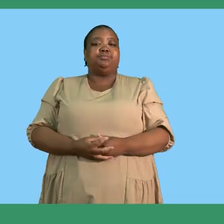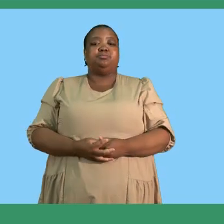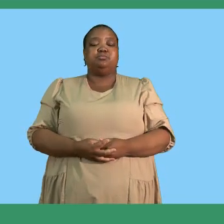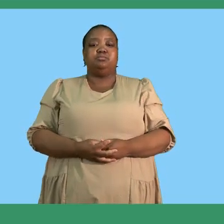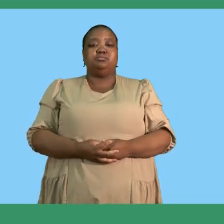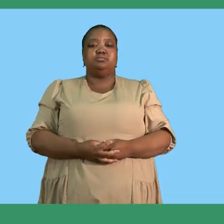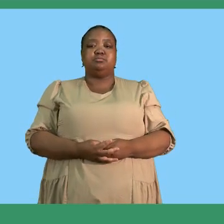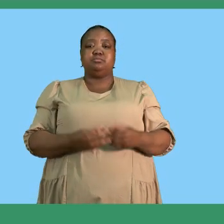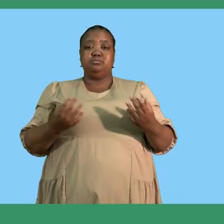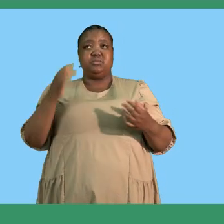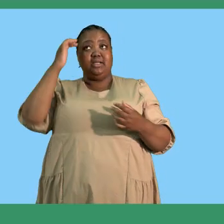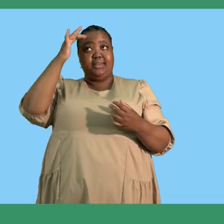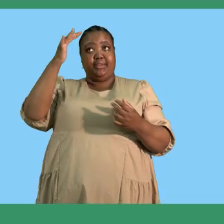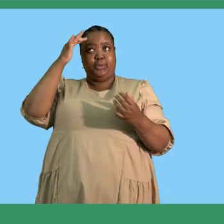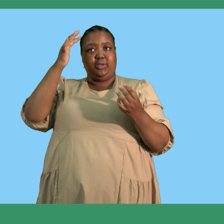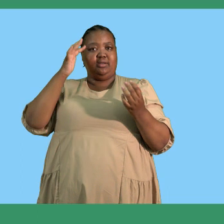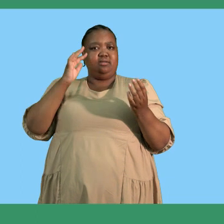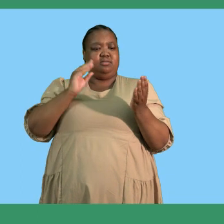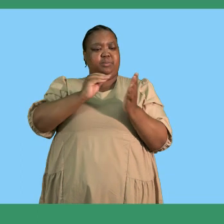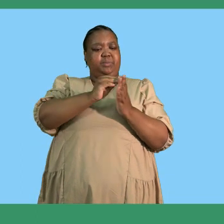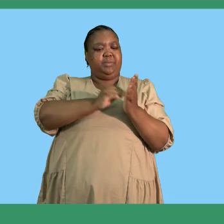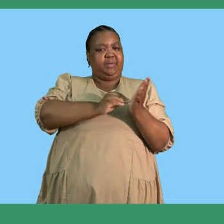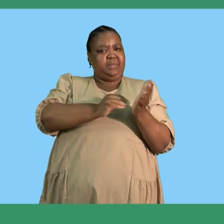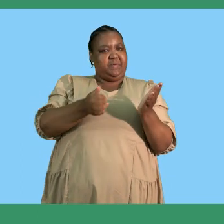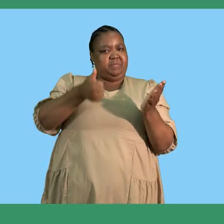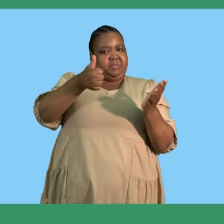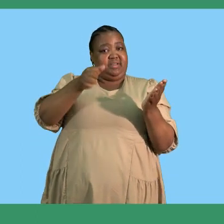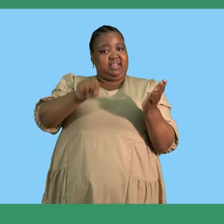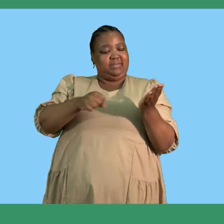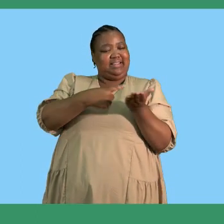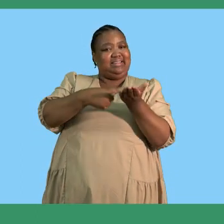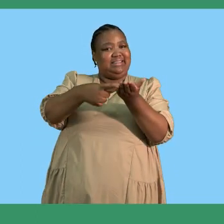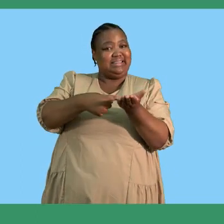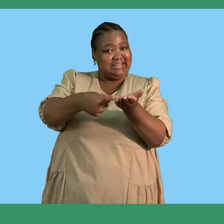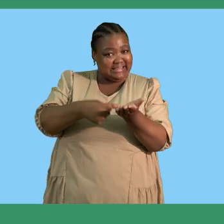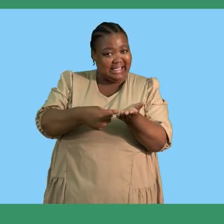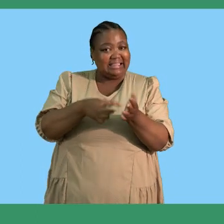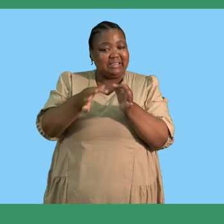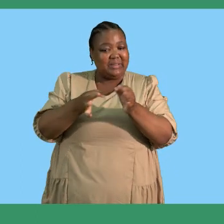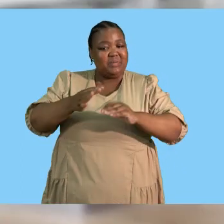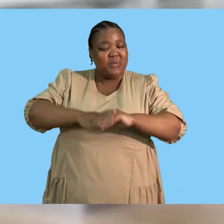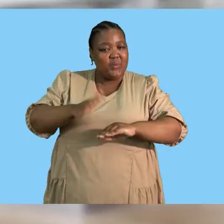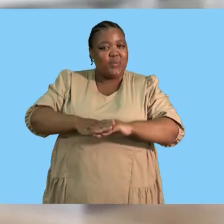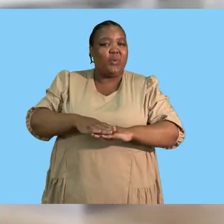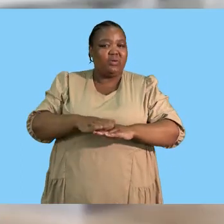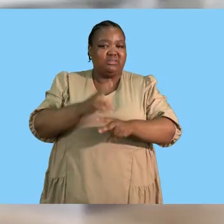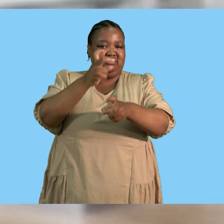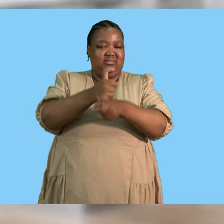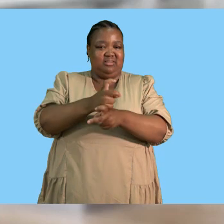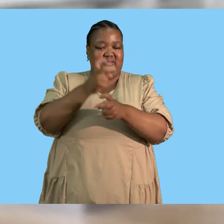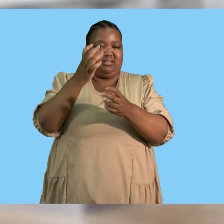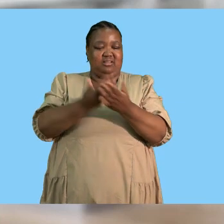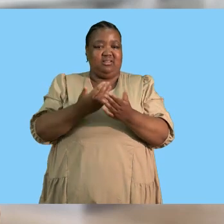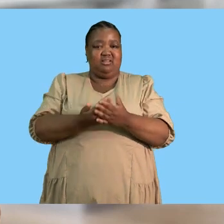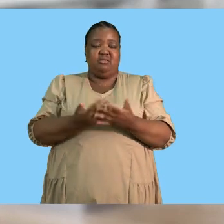you might remember to name the theories, but you will struggle to discuss them. Now, the key to this